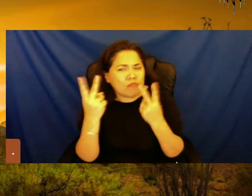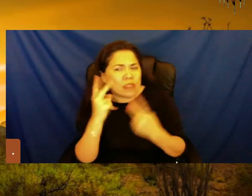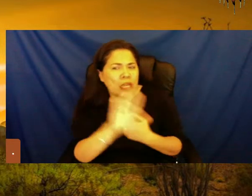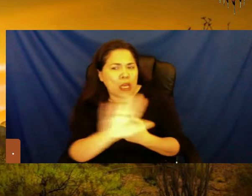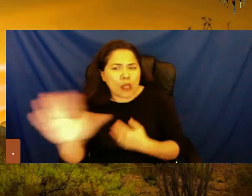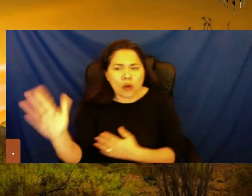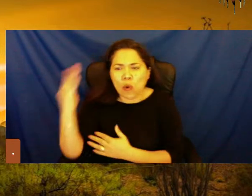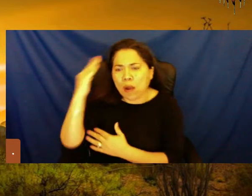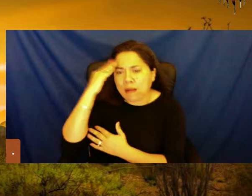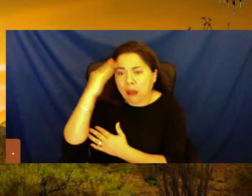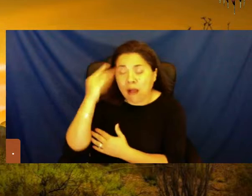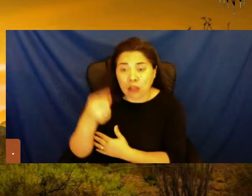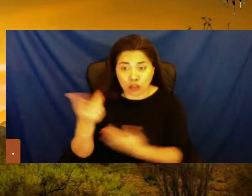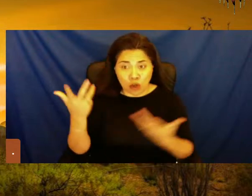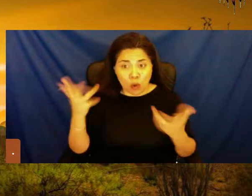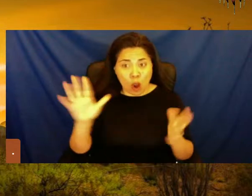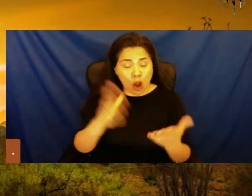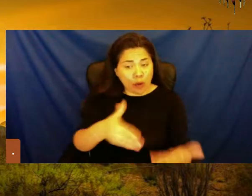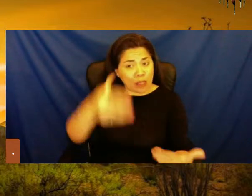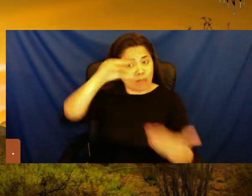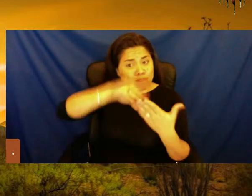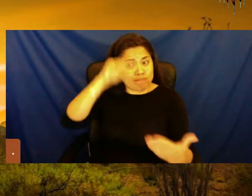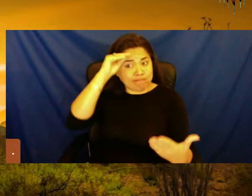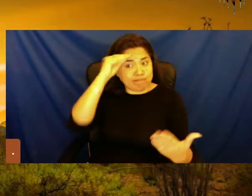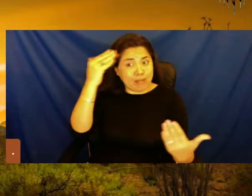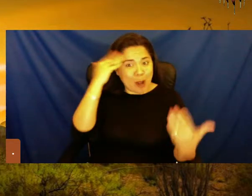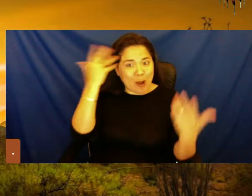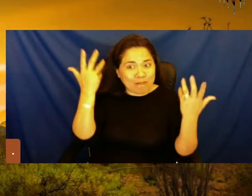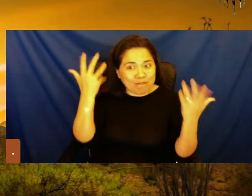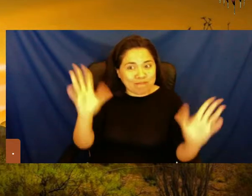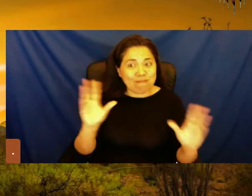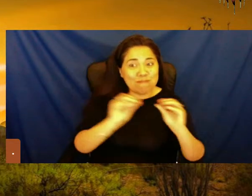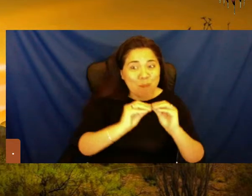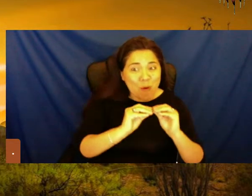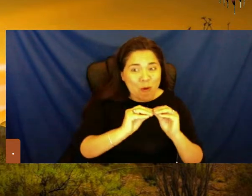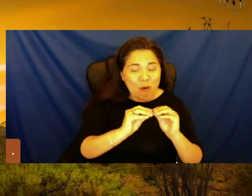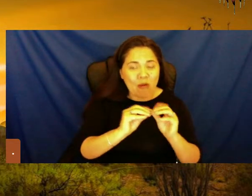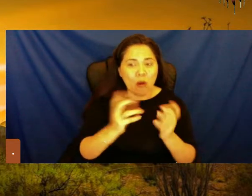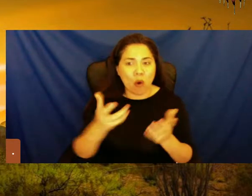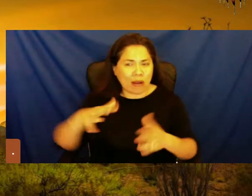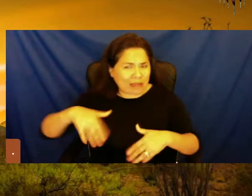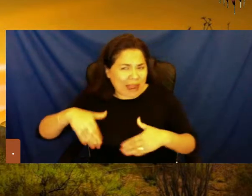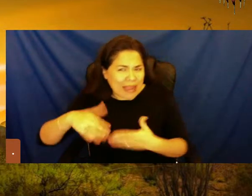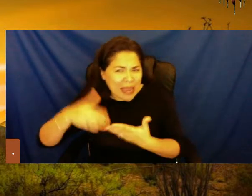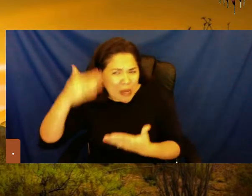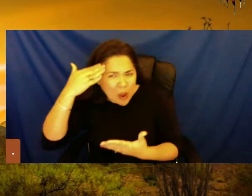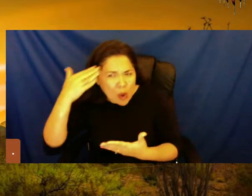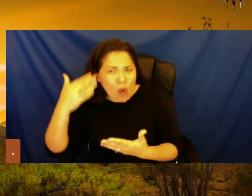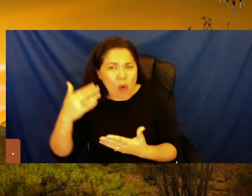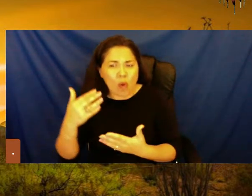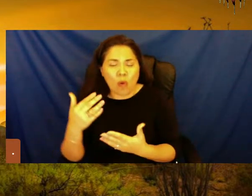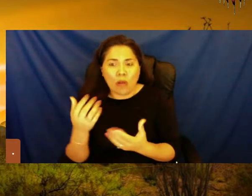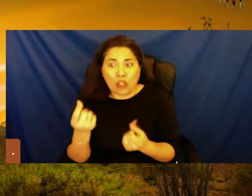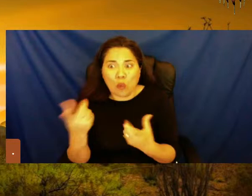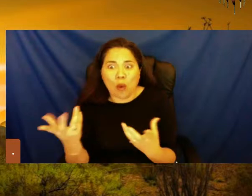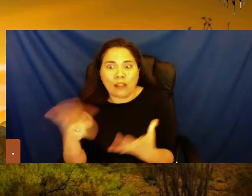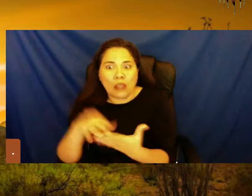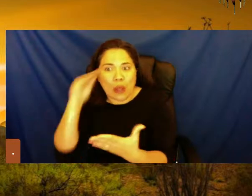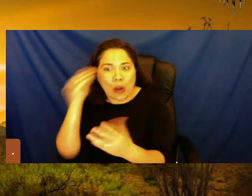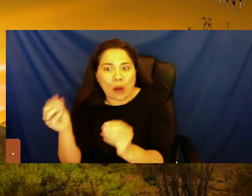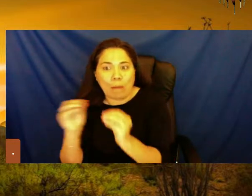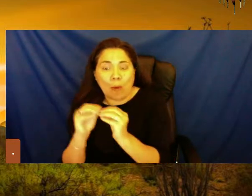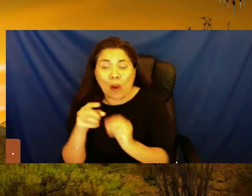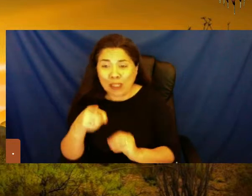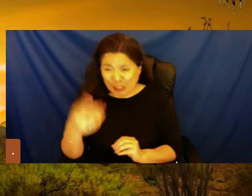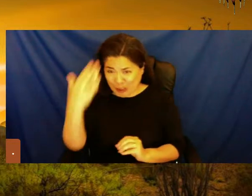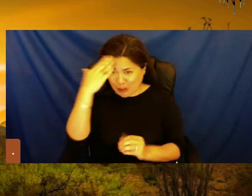much do you already know about local, native, and tribal communities? What could you learn? Like, how many of you knew that about